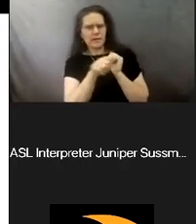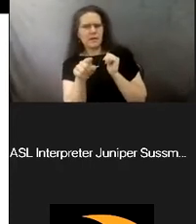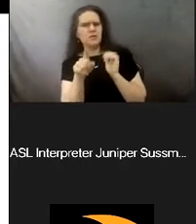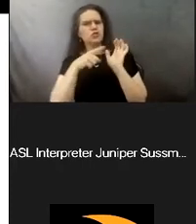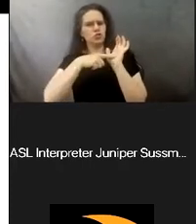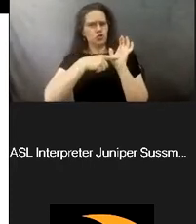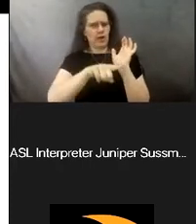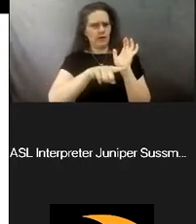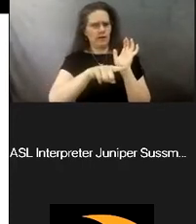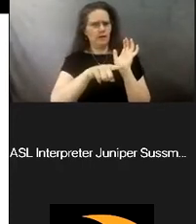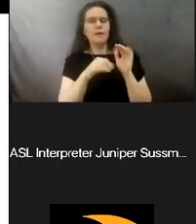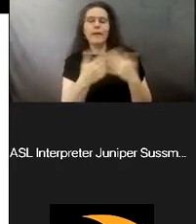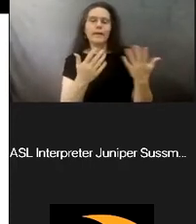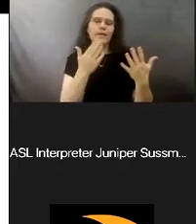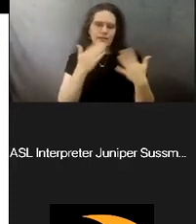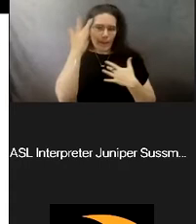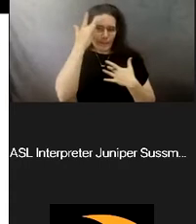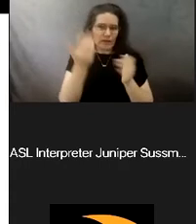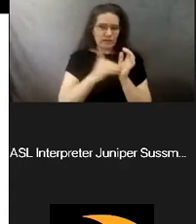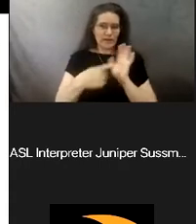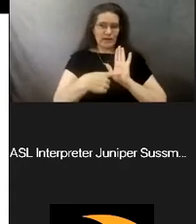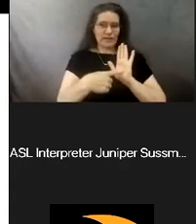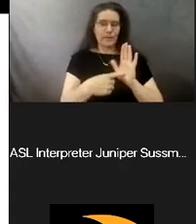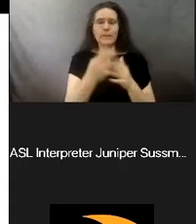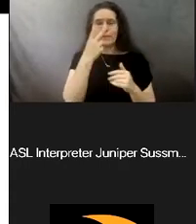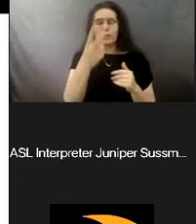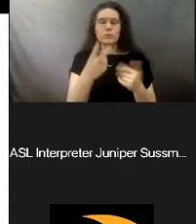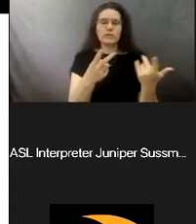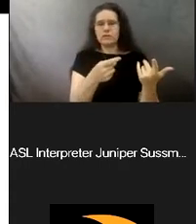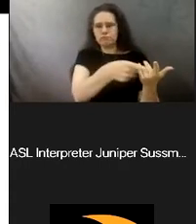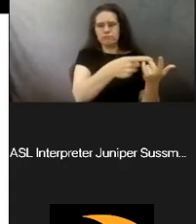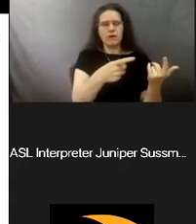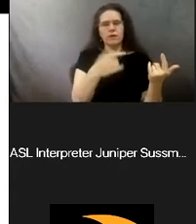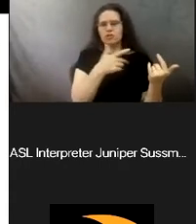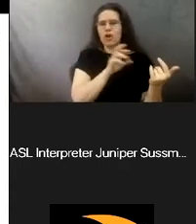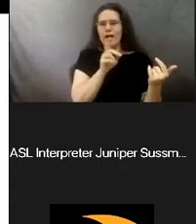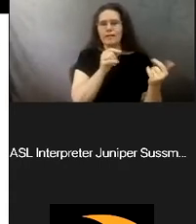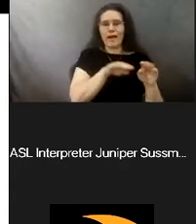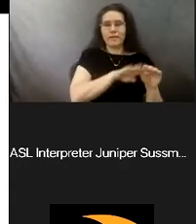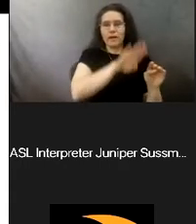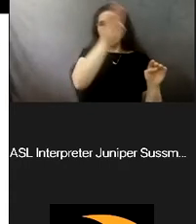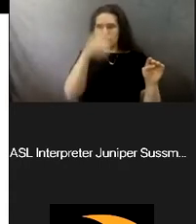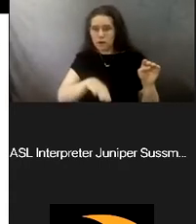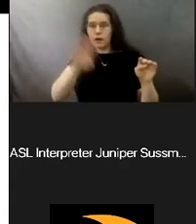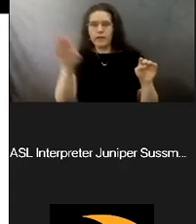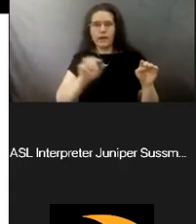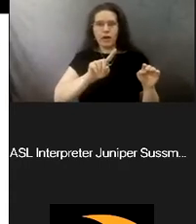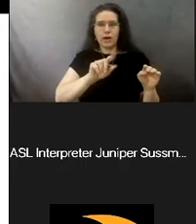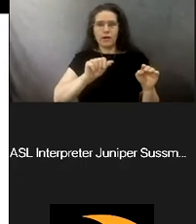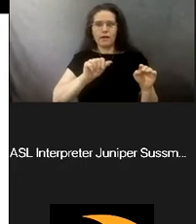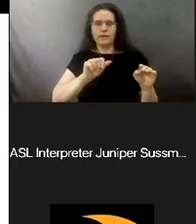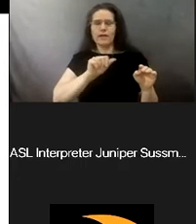that you're seeing significant swings. They could be highs or lows in A1Cs. If you're noticing that, that might be a great opportunity to